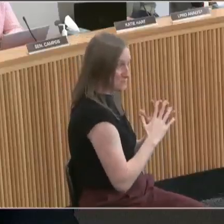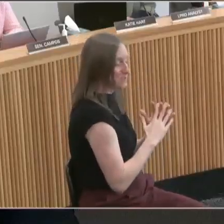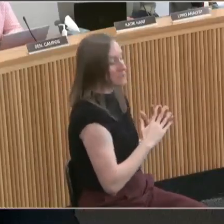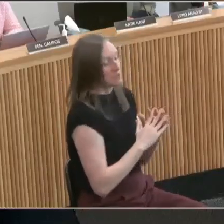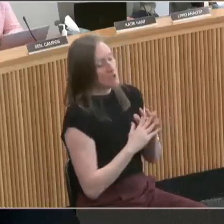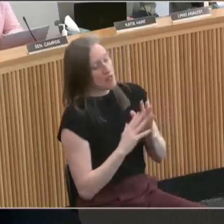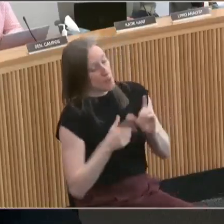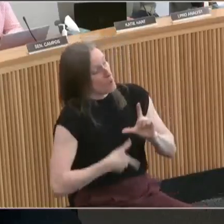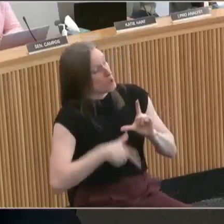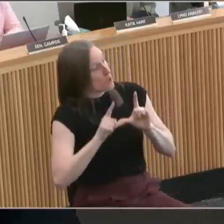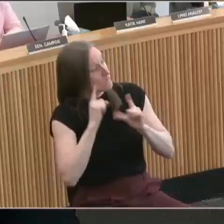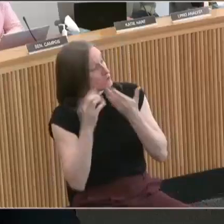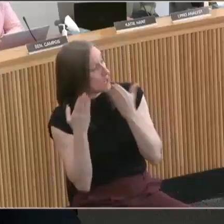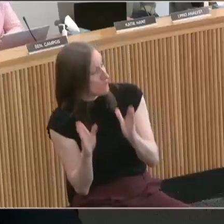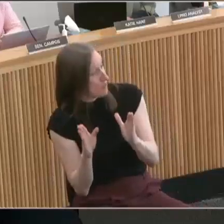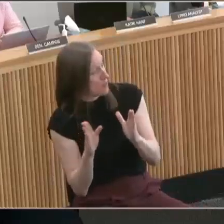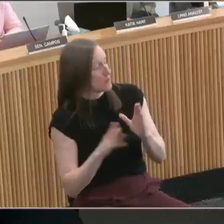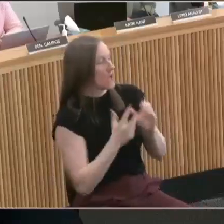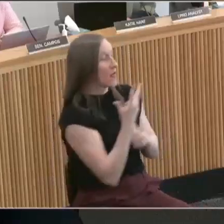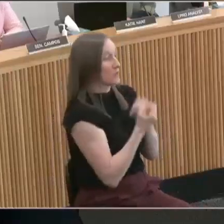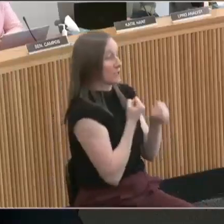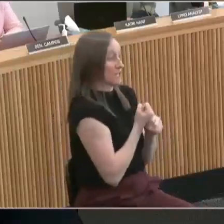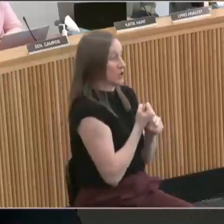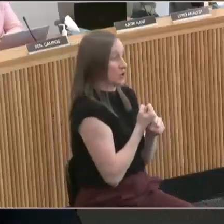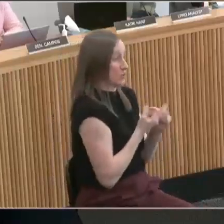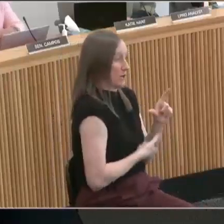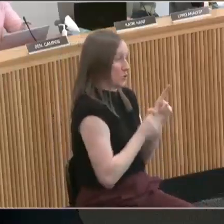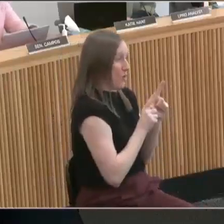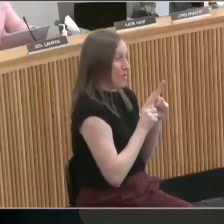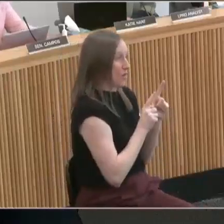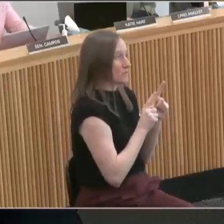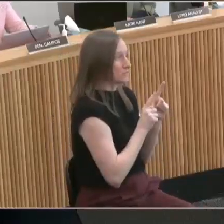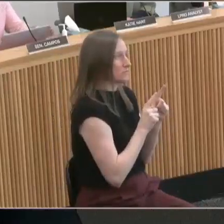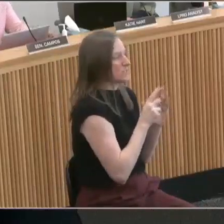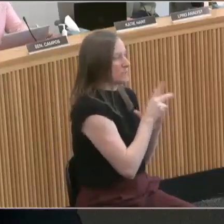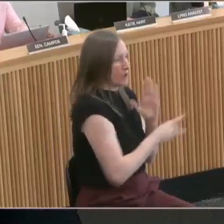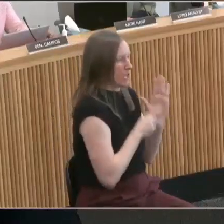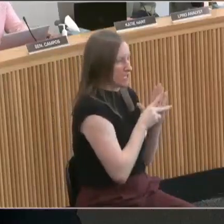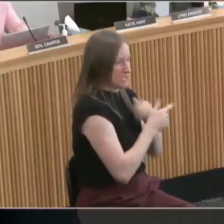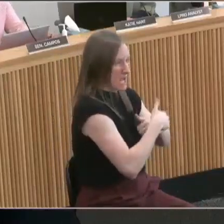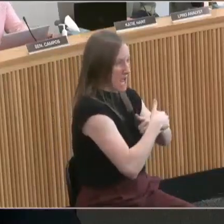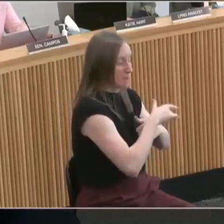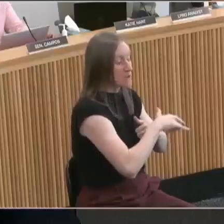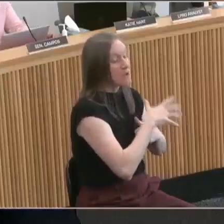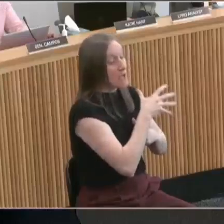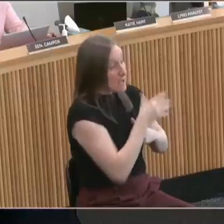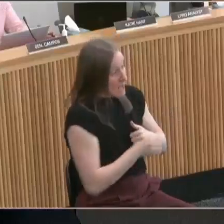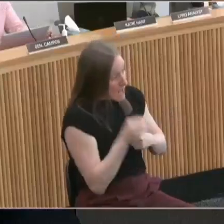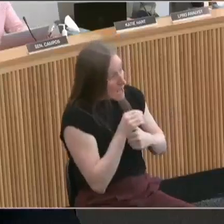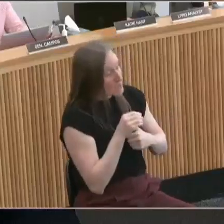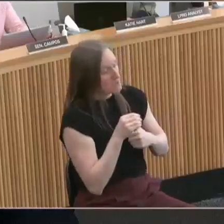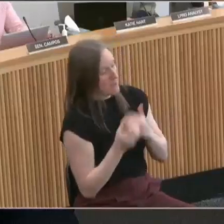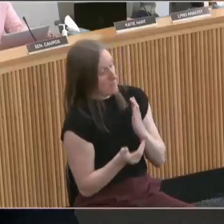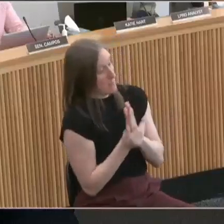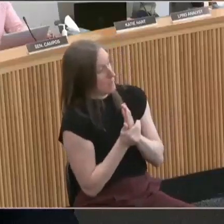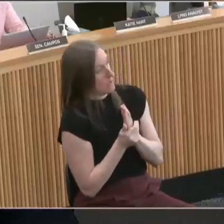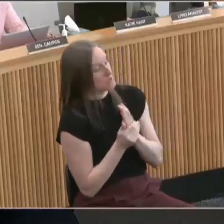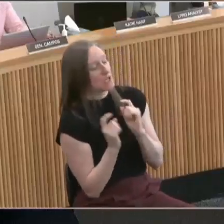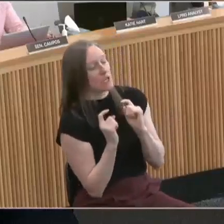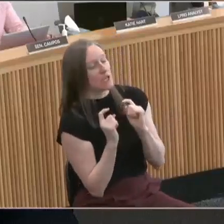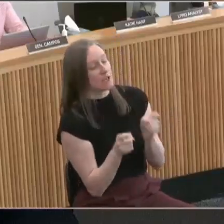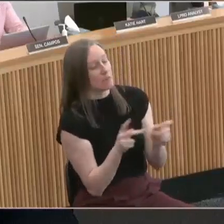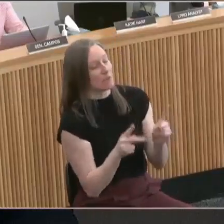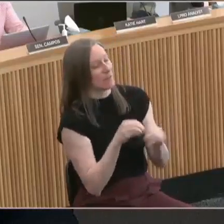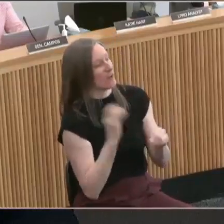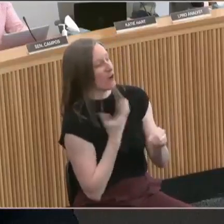general license, 3-year renewal limit, and a 3-year renewal period, and the ways that these amendments enable experts in our field